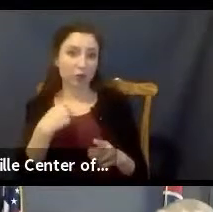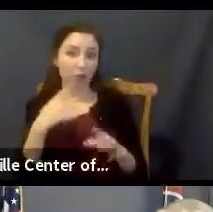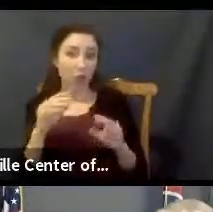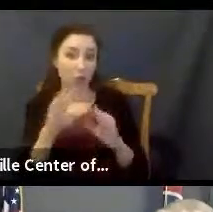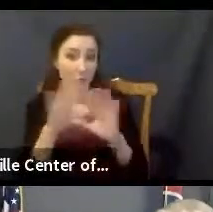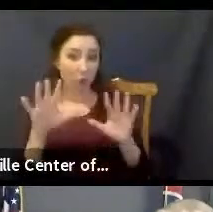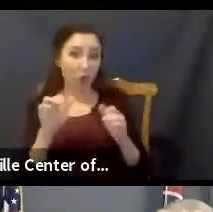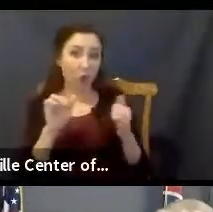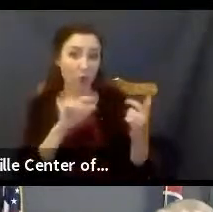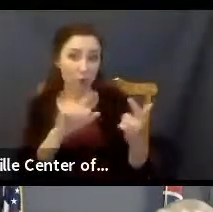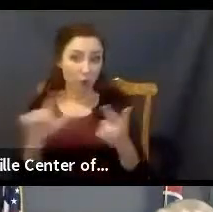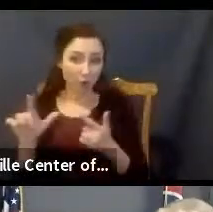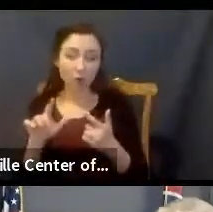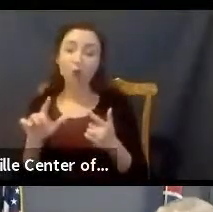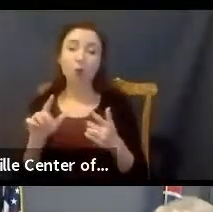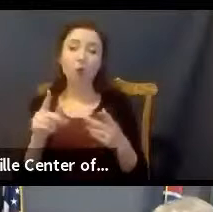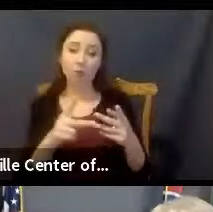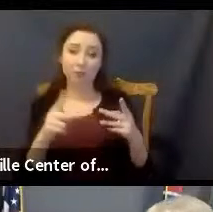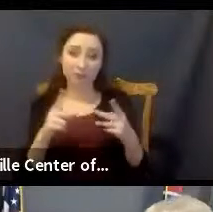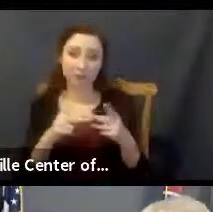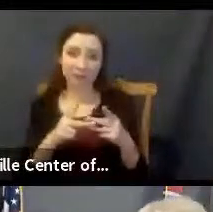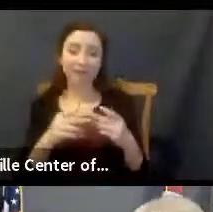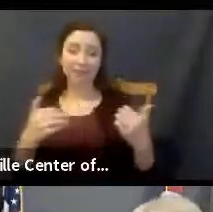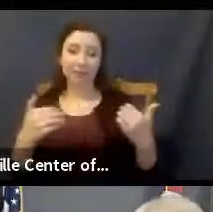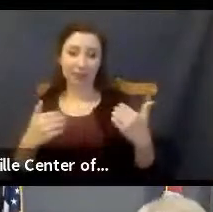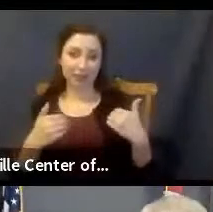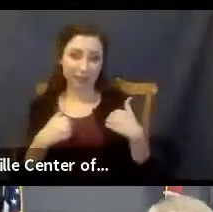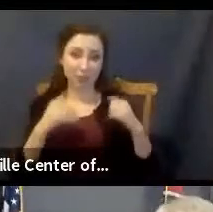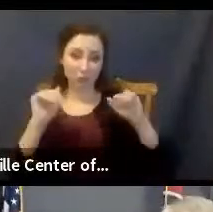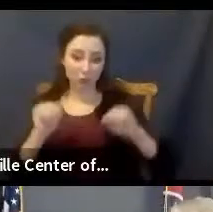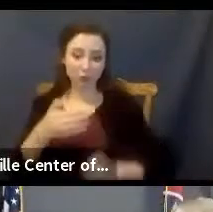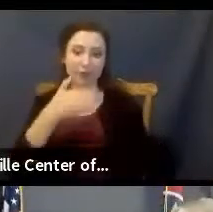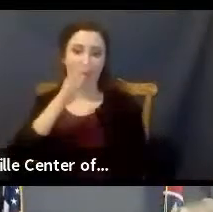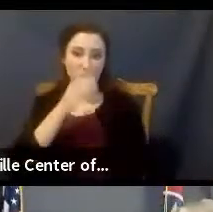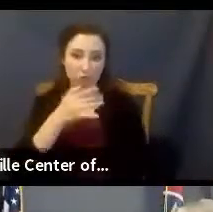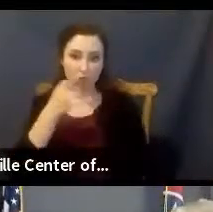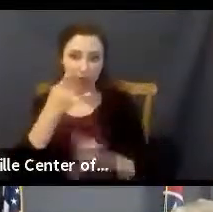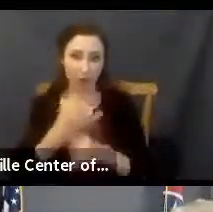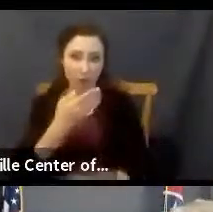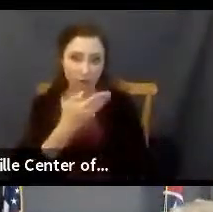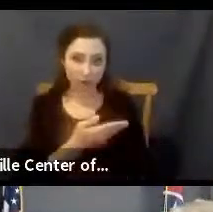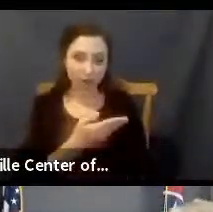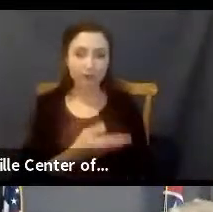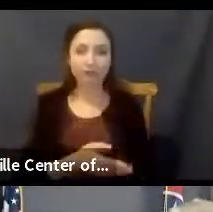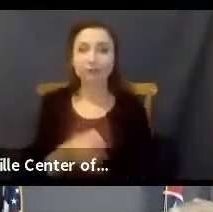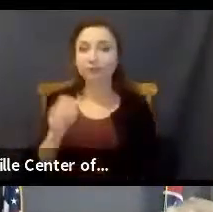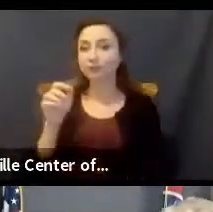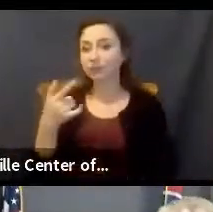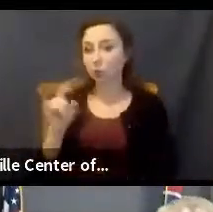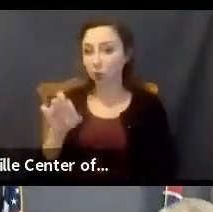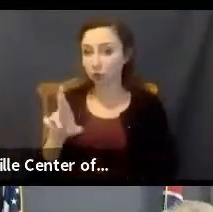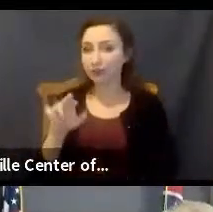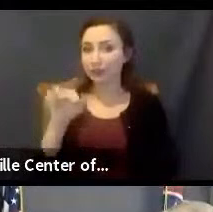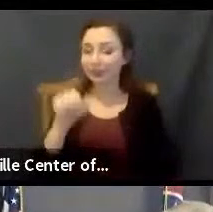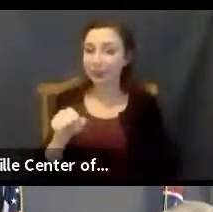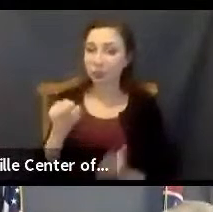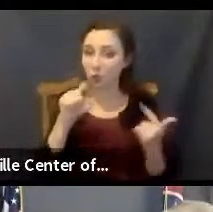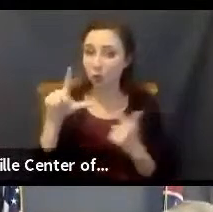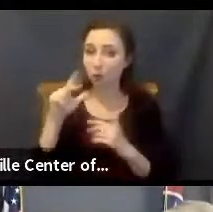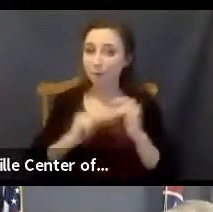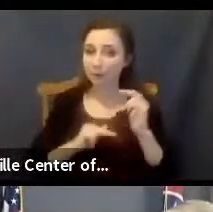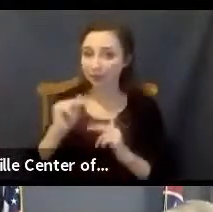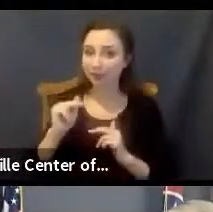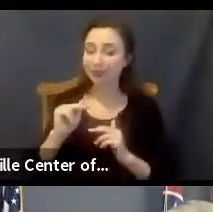establishments on-site consumption of alcohol. This would be for all establishments, and as I understand